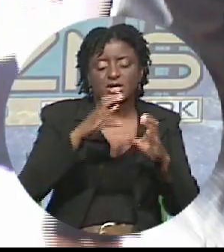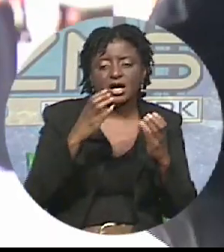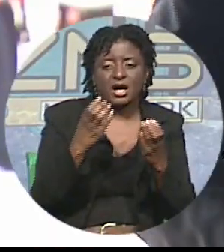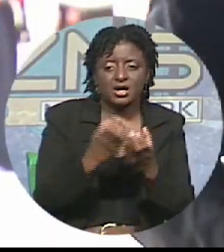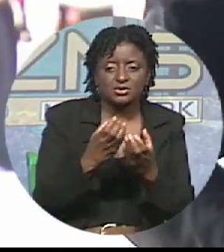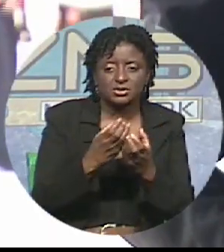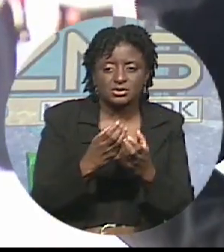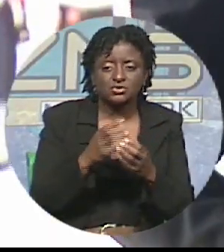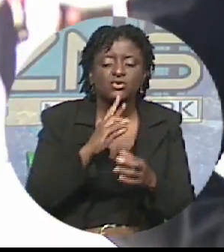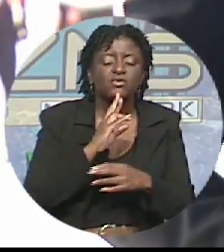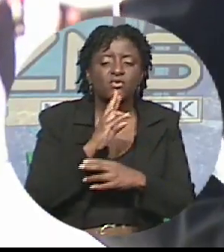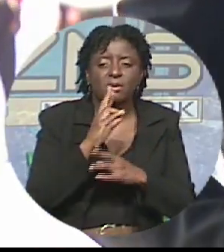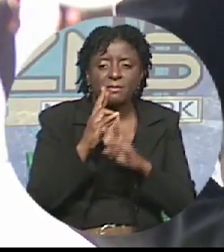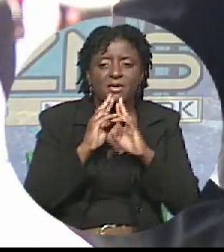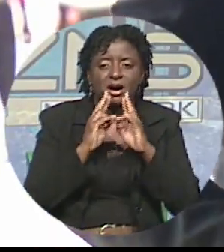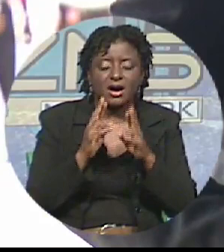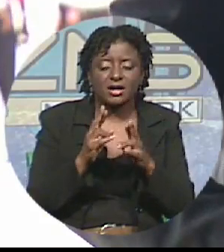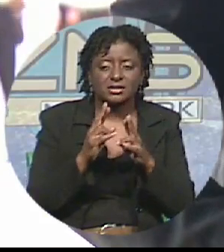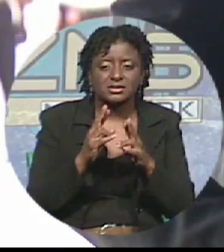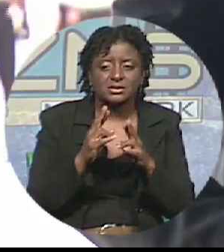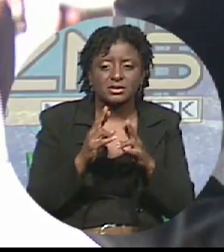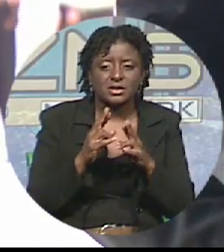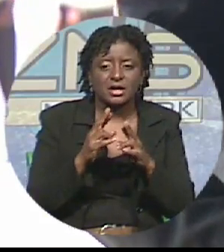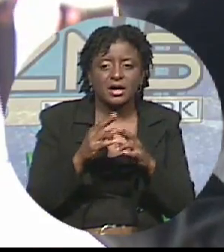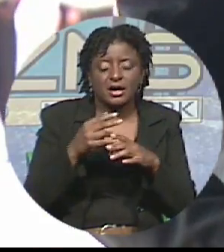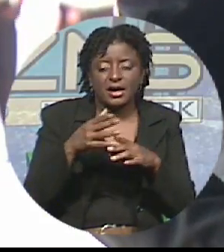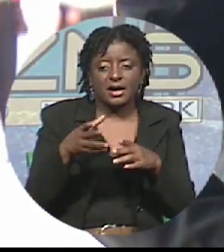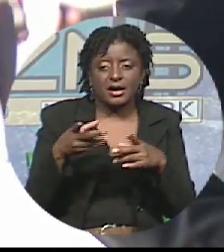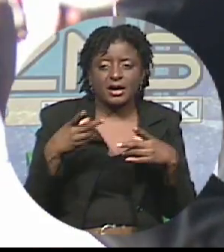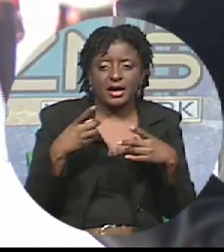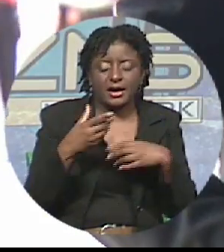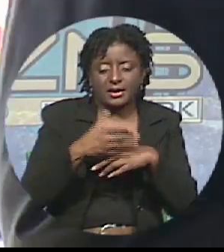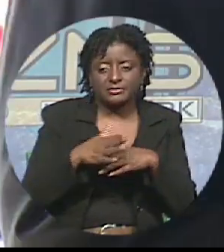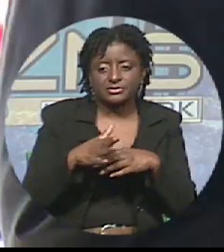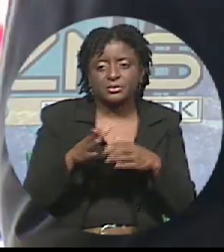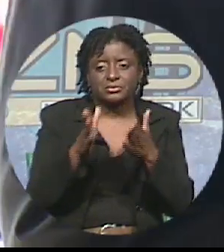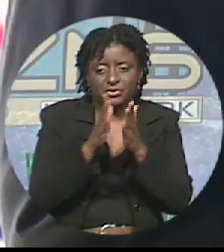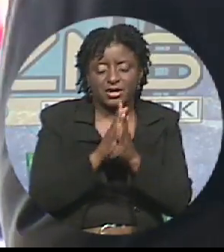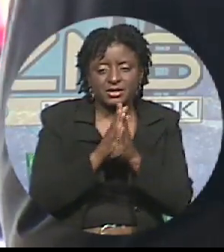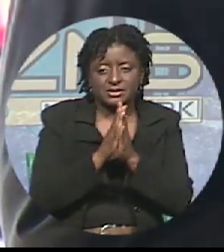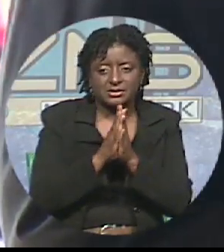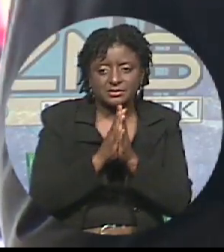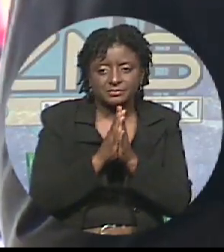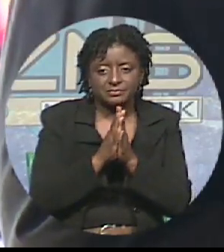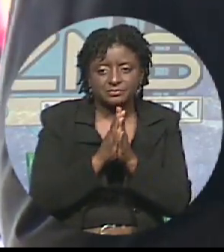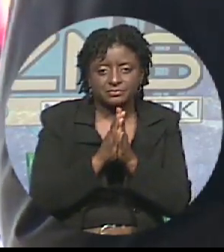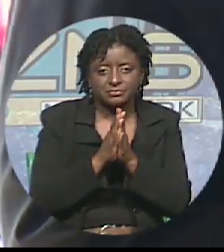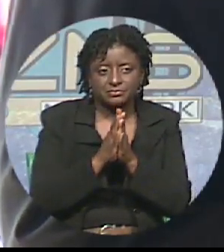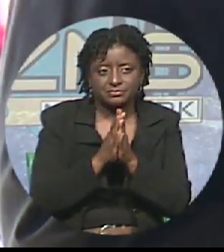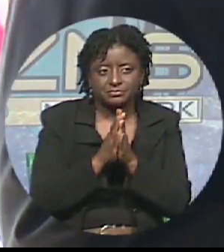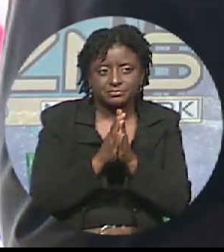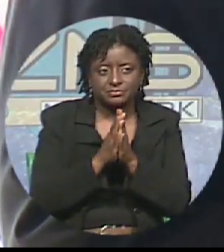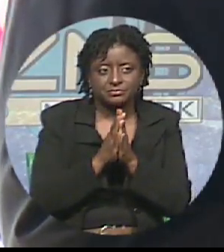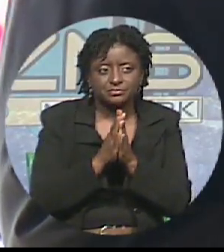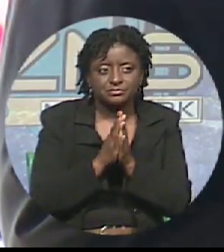for a family and a nation enduring one of its hardest weeks. Lives are woven in the cloth of